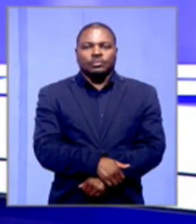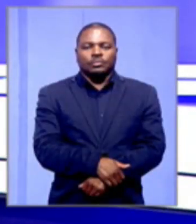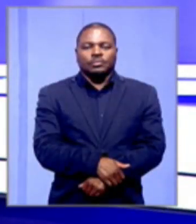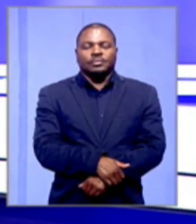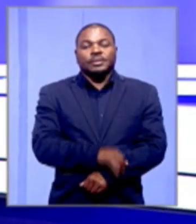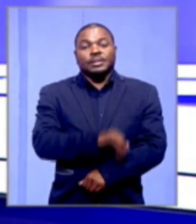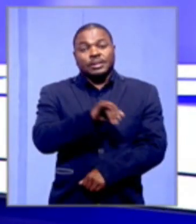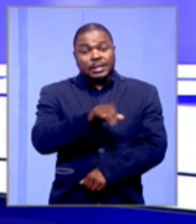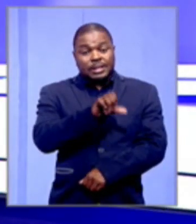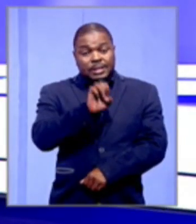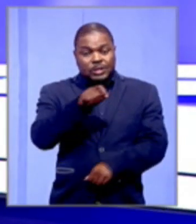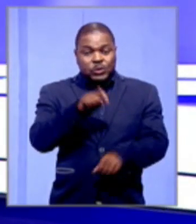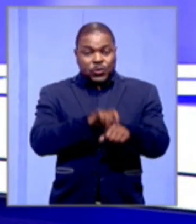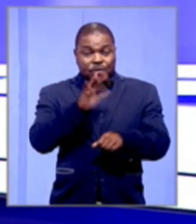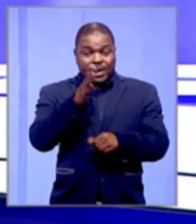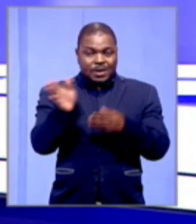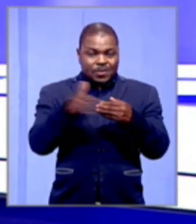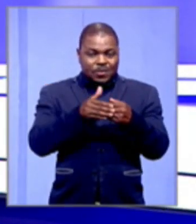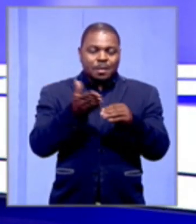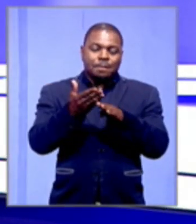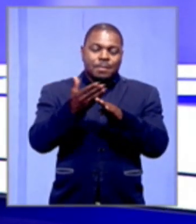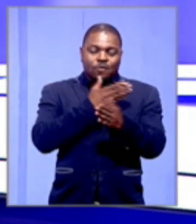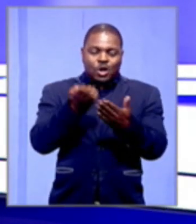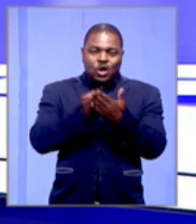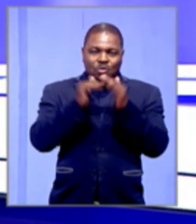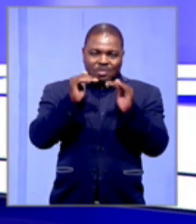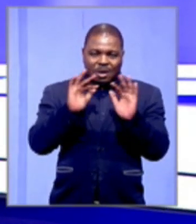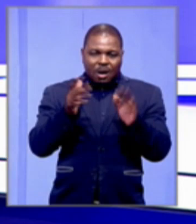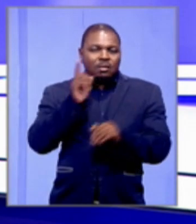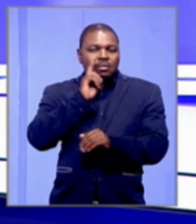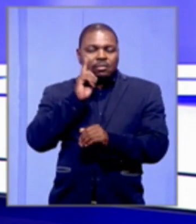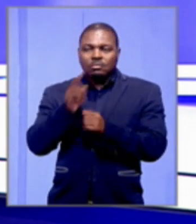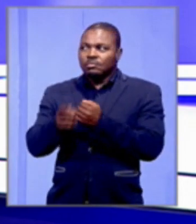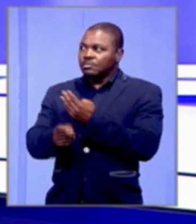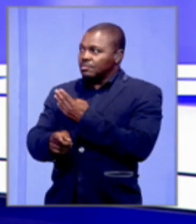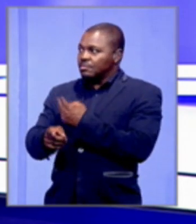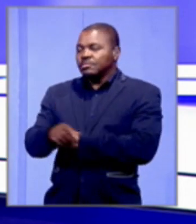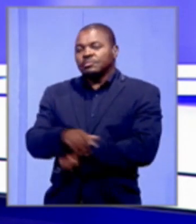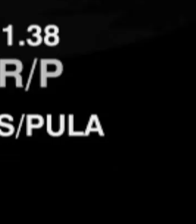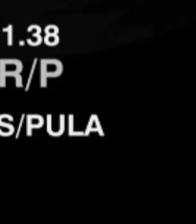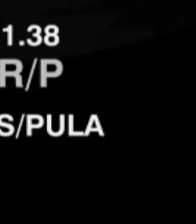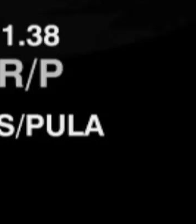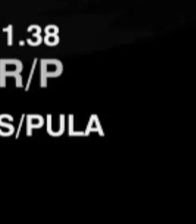Are boneng ka boripana go ne baraka e bi mi bi ang JC tswalelwa pijana ka iri ya botlhano.